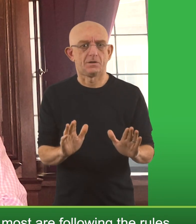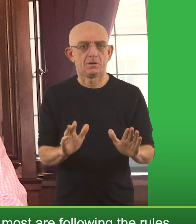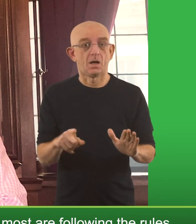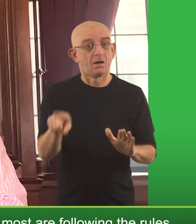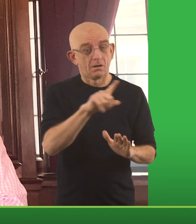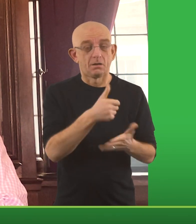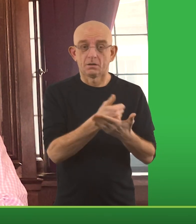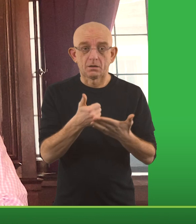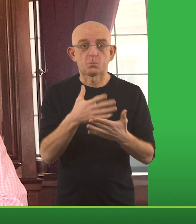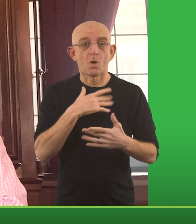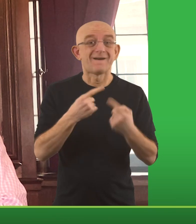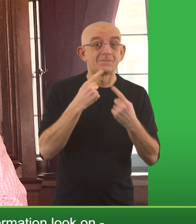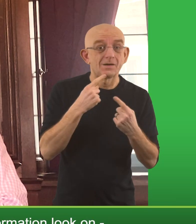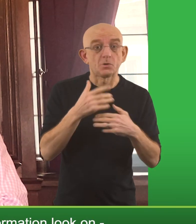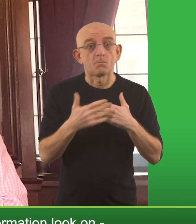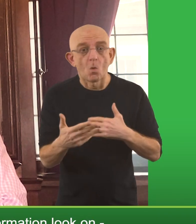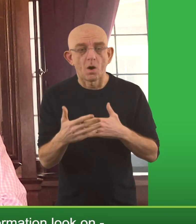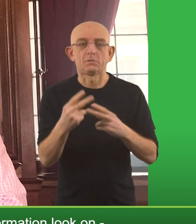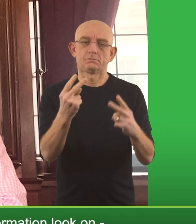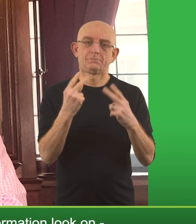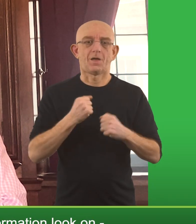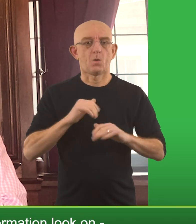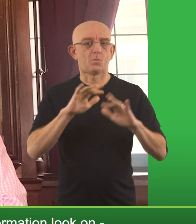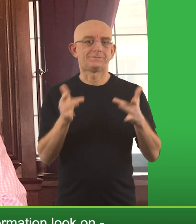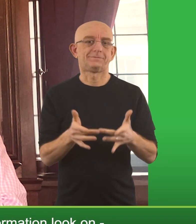people safe. And for always,